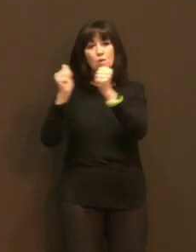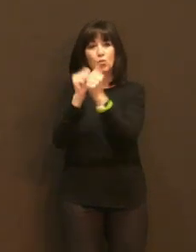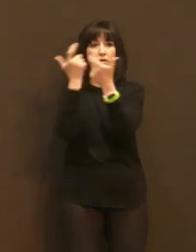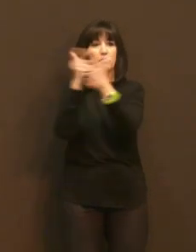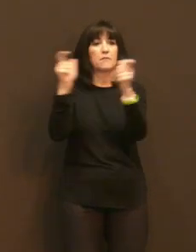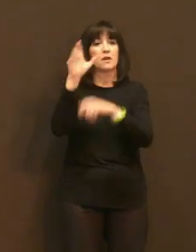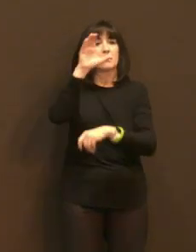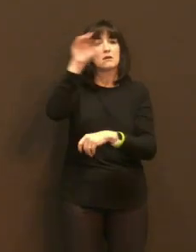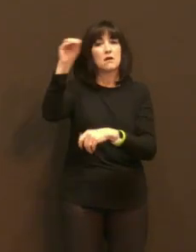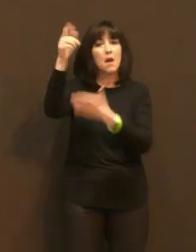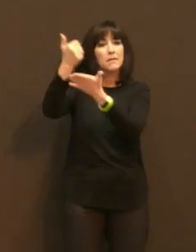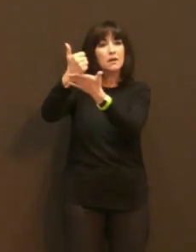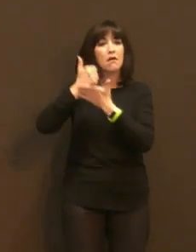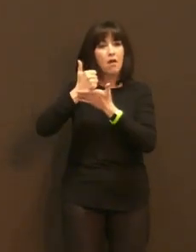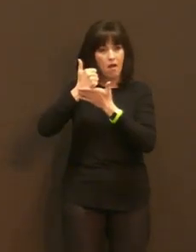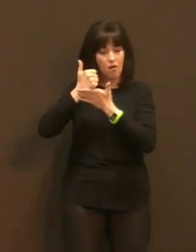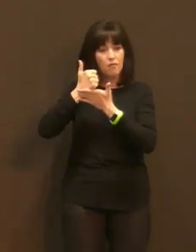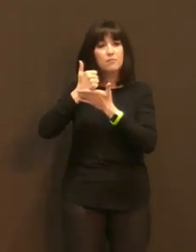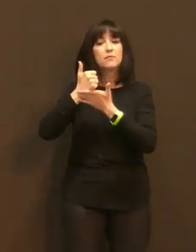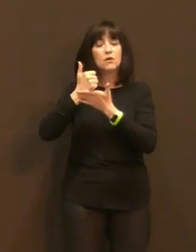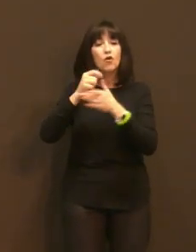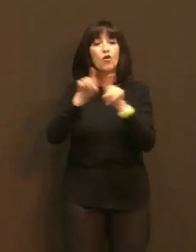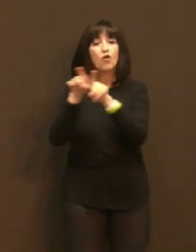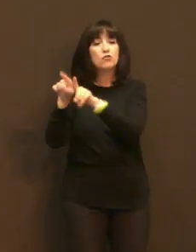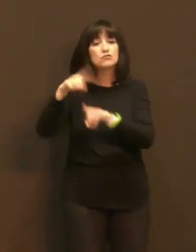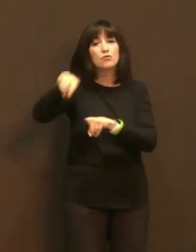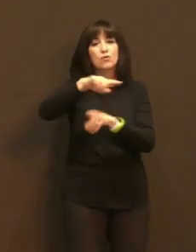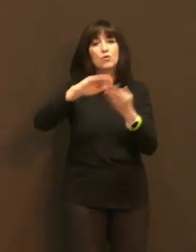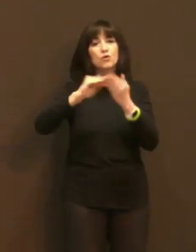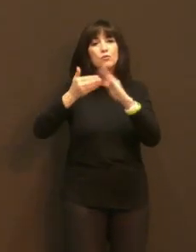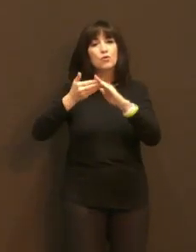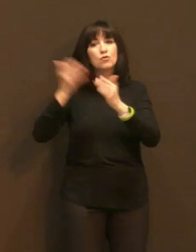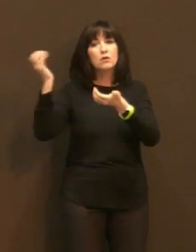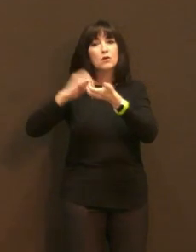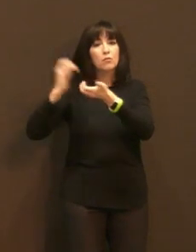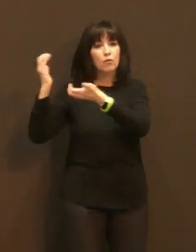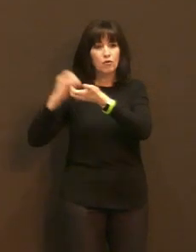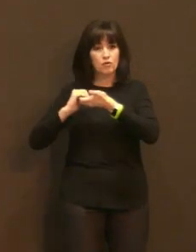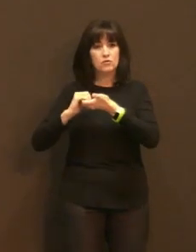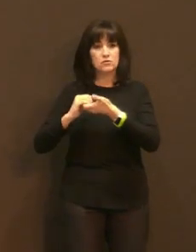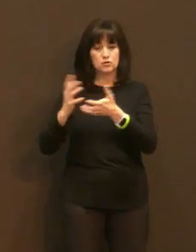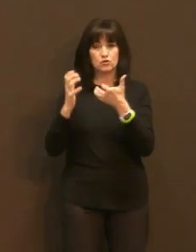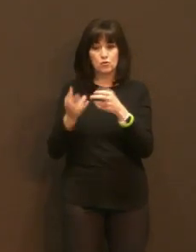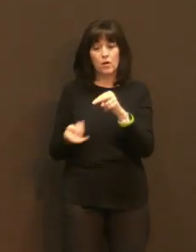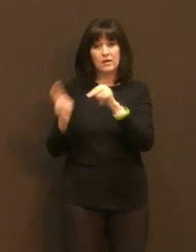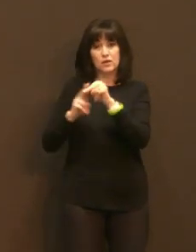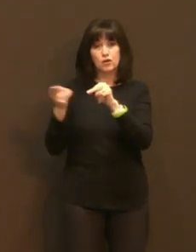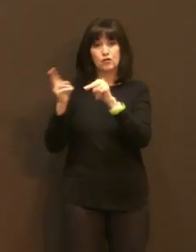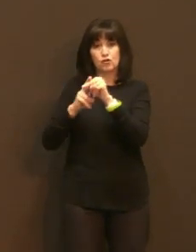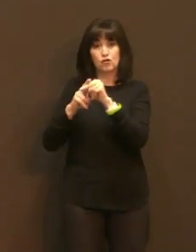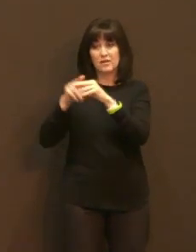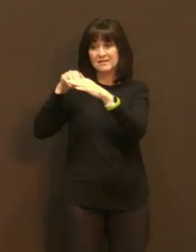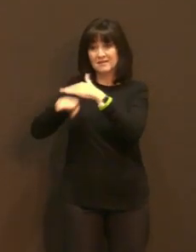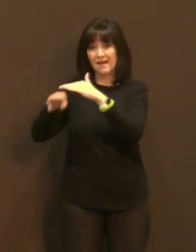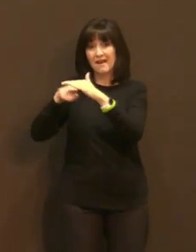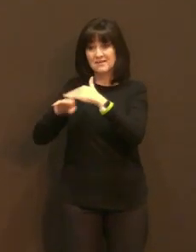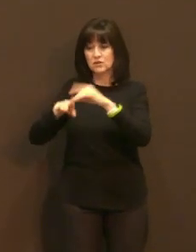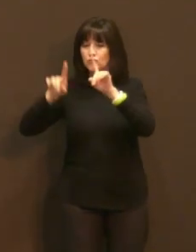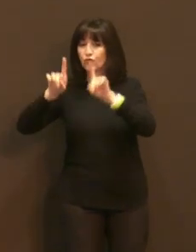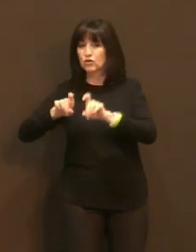also working with community partners to ensure that we are increasing access to testing